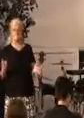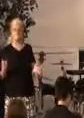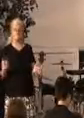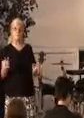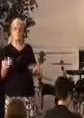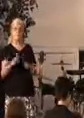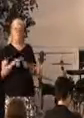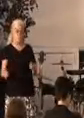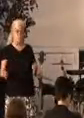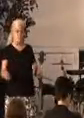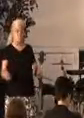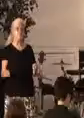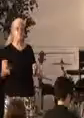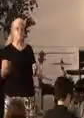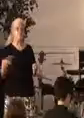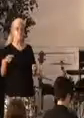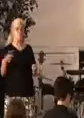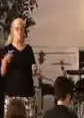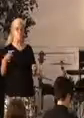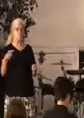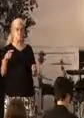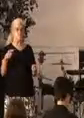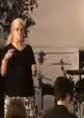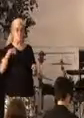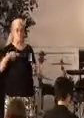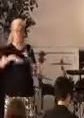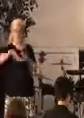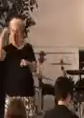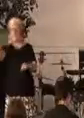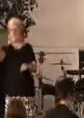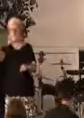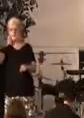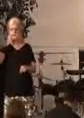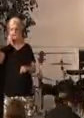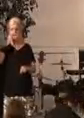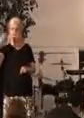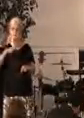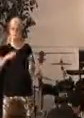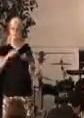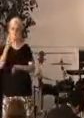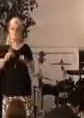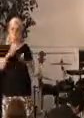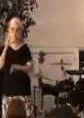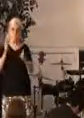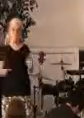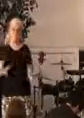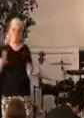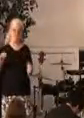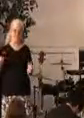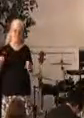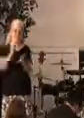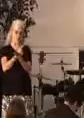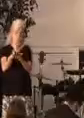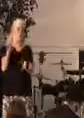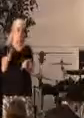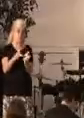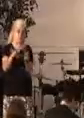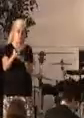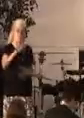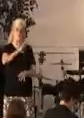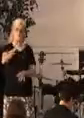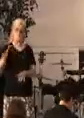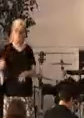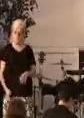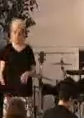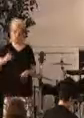student. I pray for those, Father. I leave as a minister of the gospel of Jesus Christ.